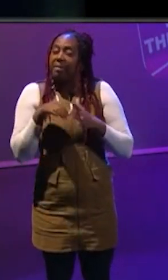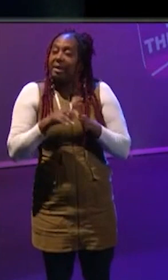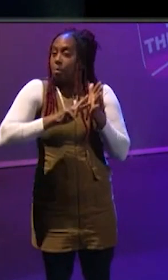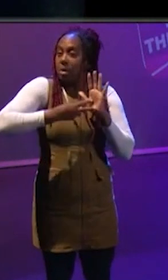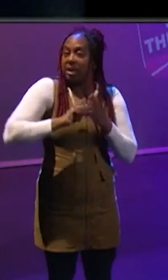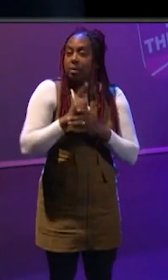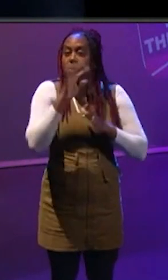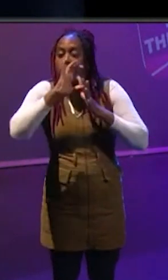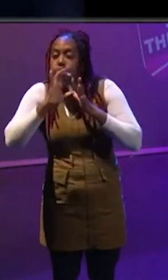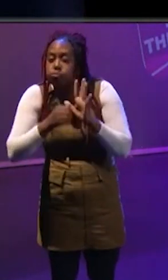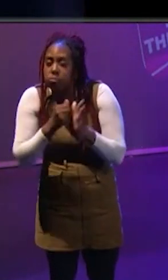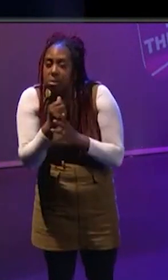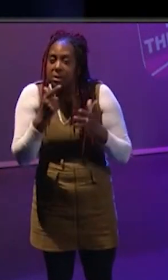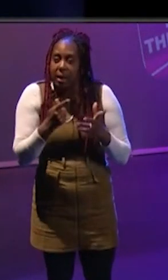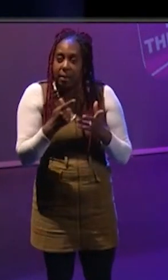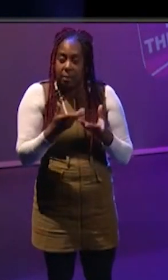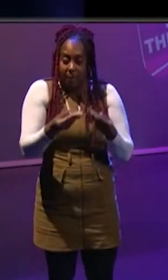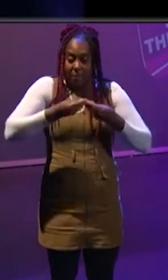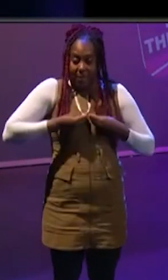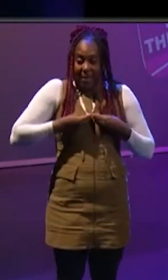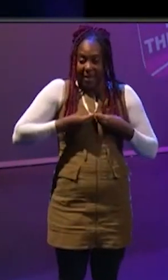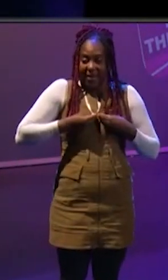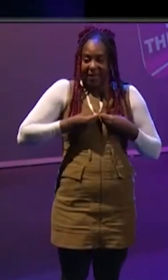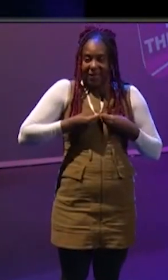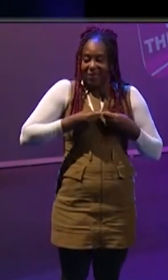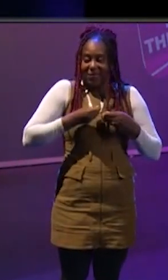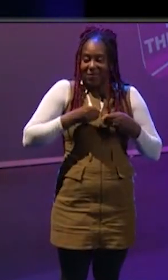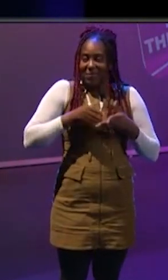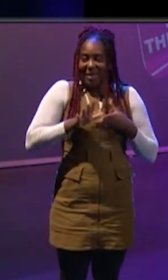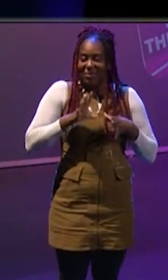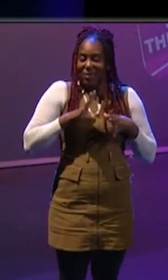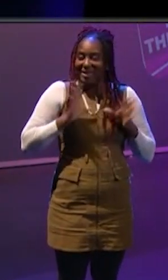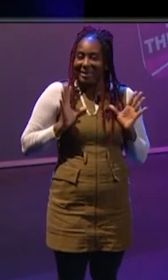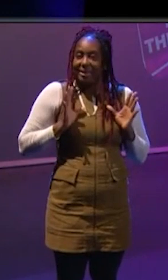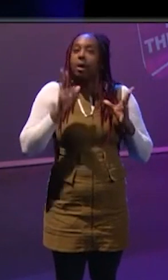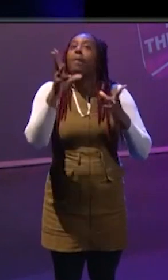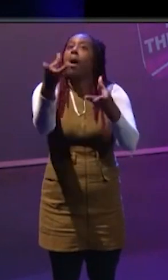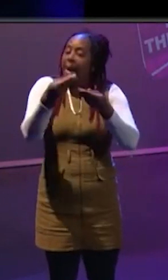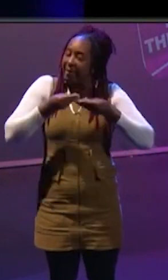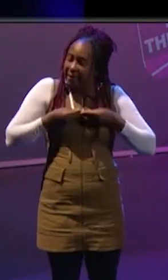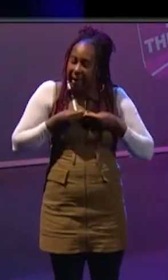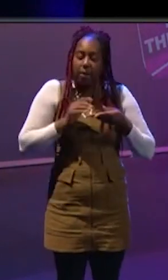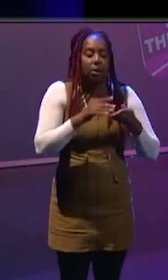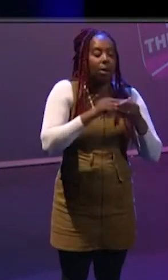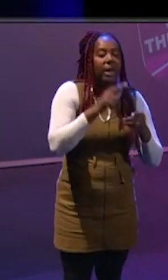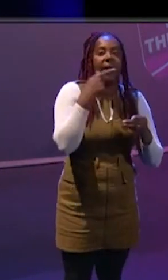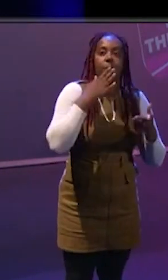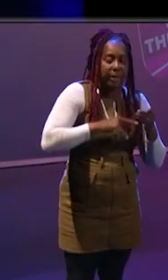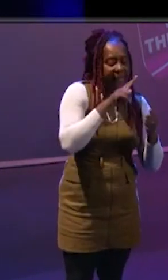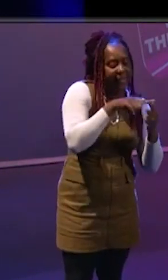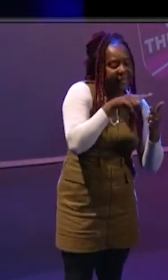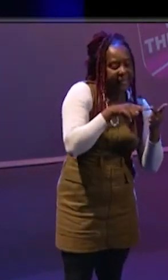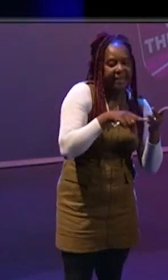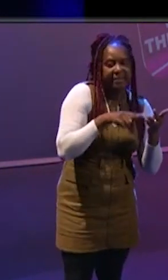often the projects come to me already formed, and then I take over and I sort of like push them along. Whereas as an